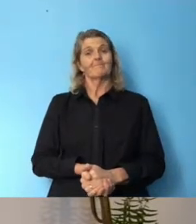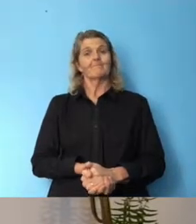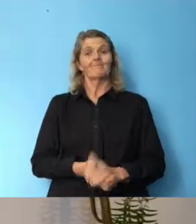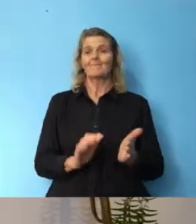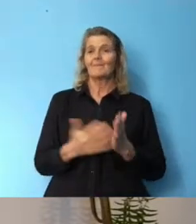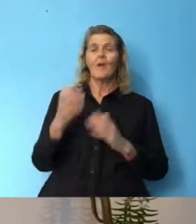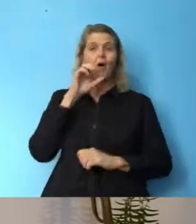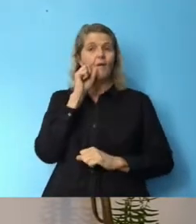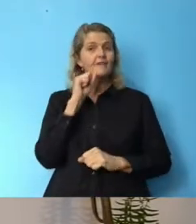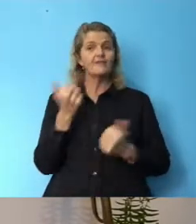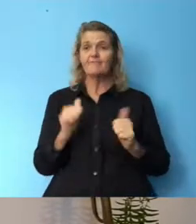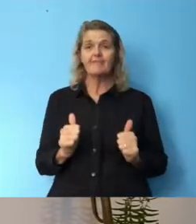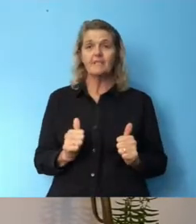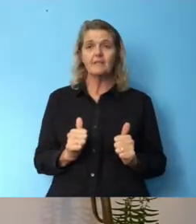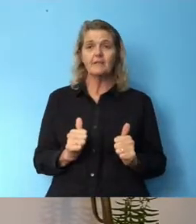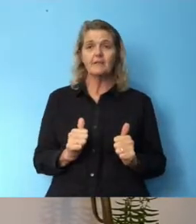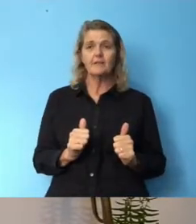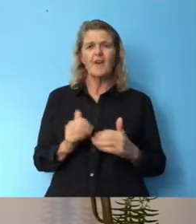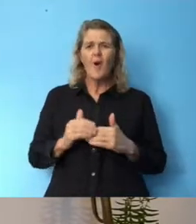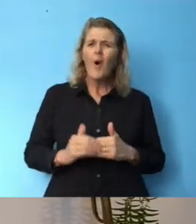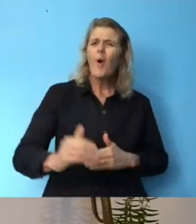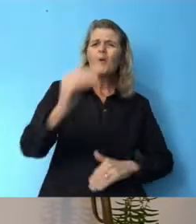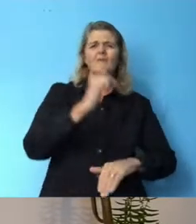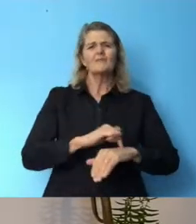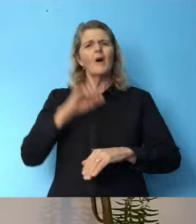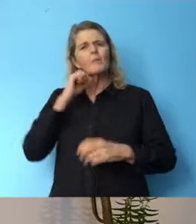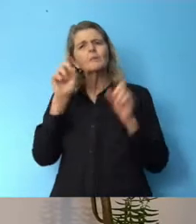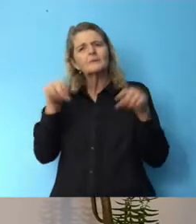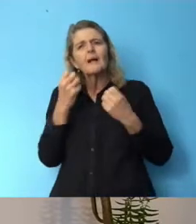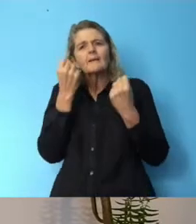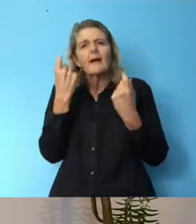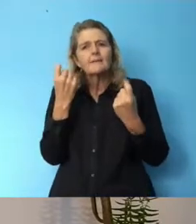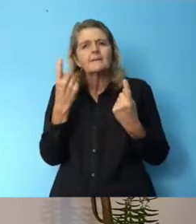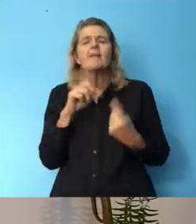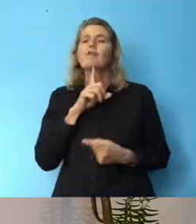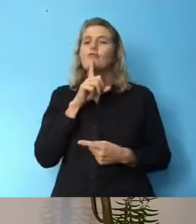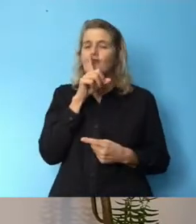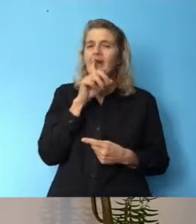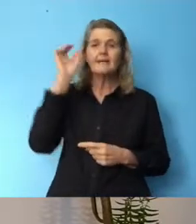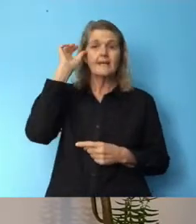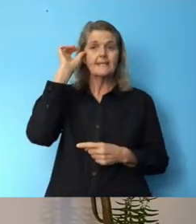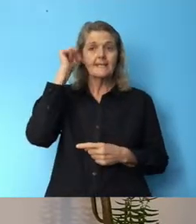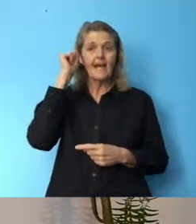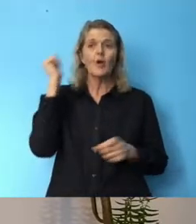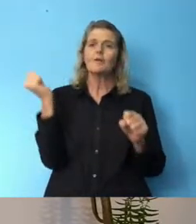So that's our orange. So this will make more sense over time. So red plus yellow, orange.